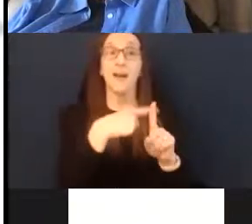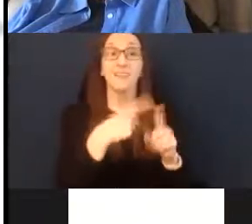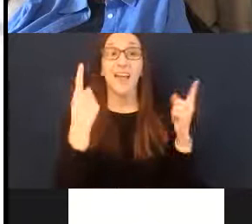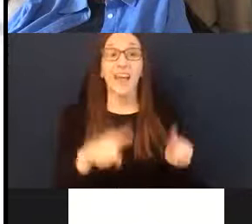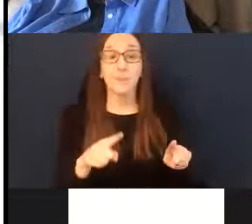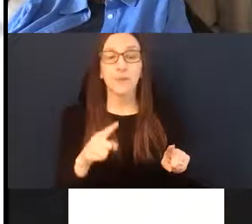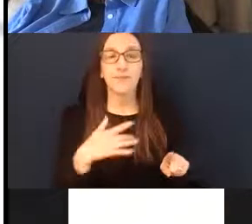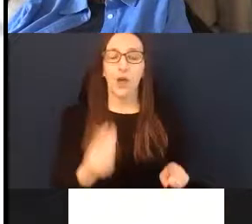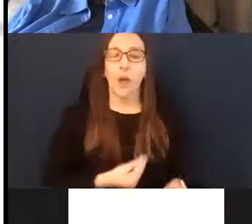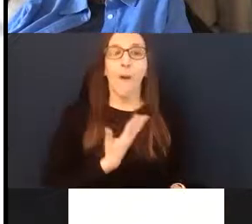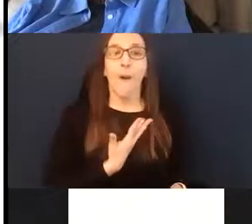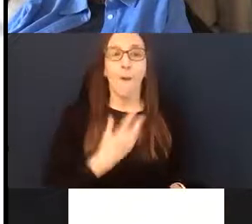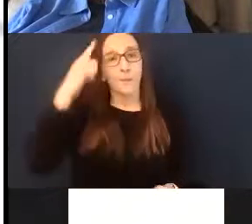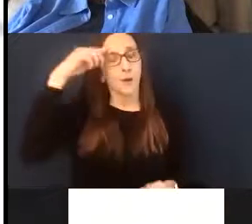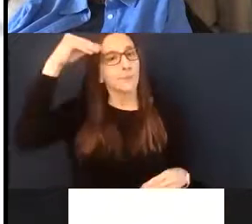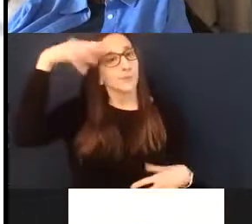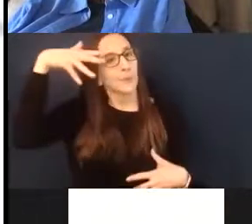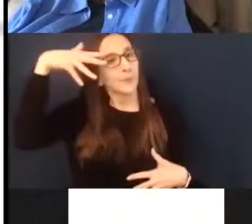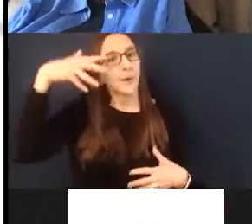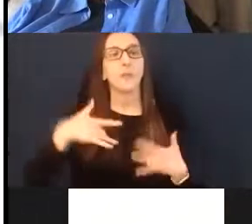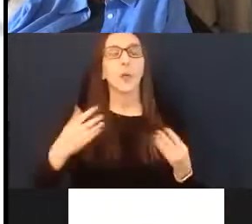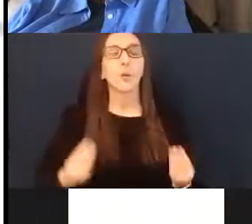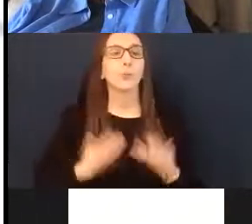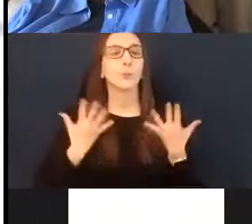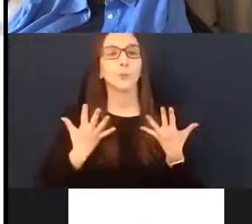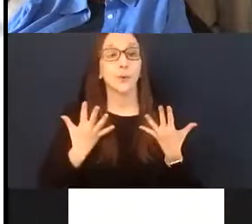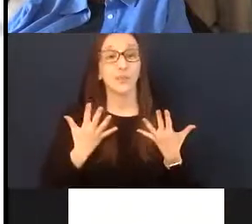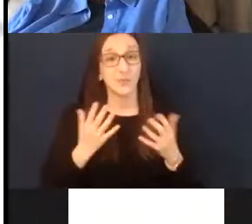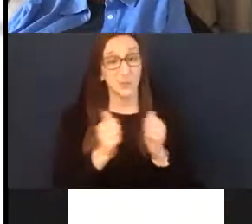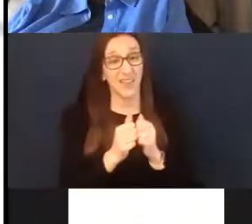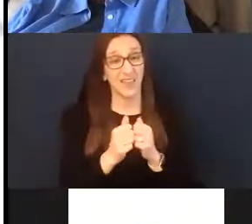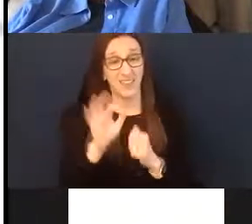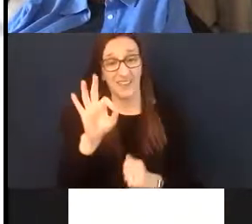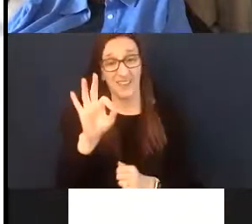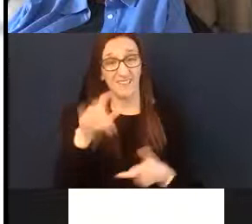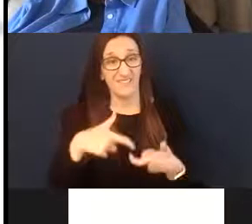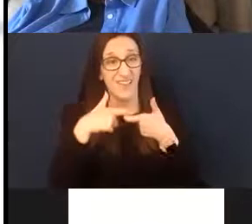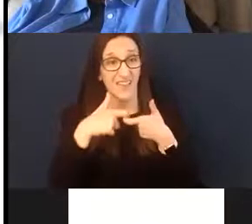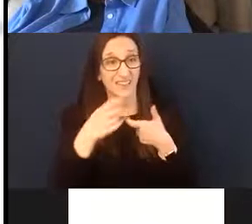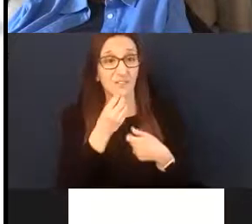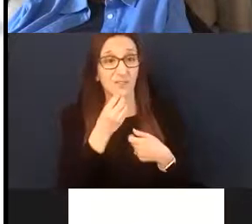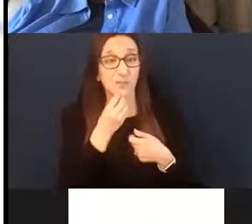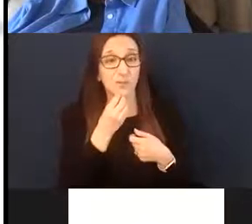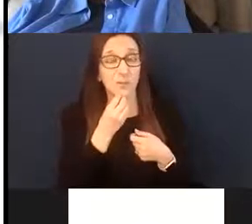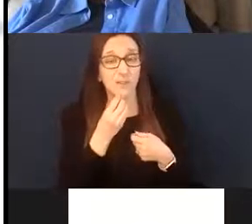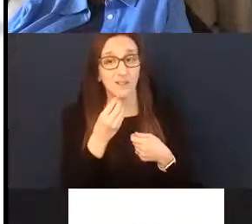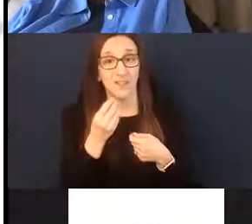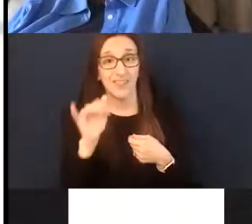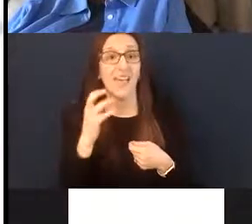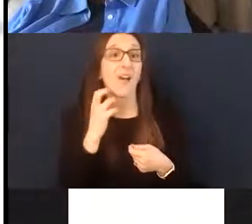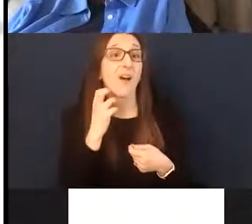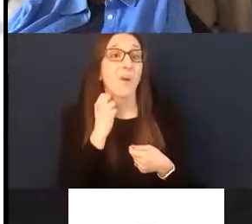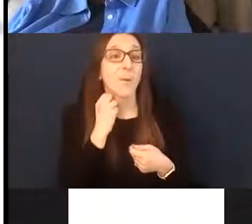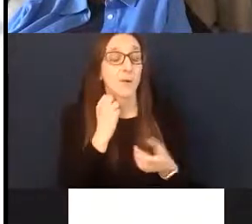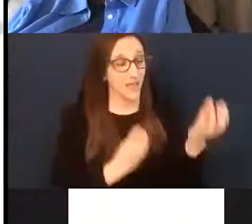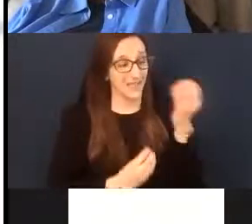and it makes us feel good. So on intermittent fasting, you have the potential of releasing this hormone when you are